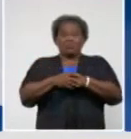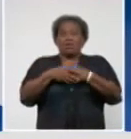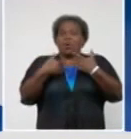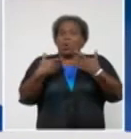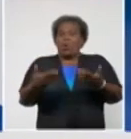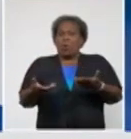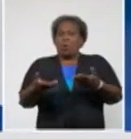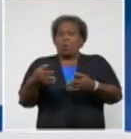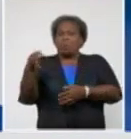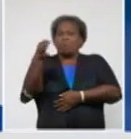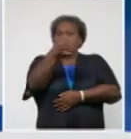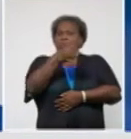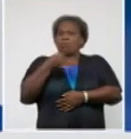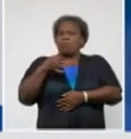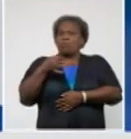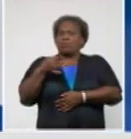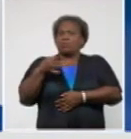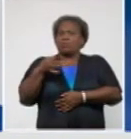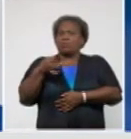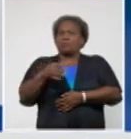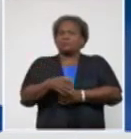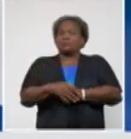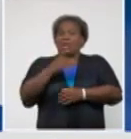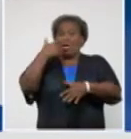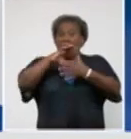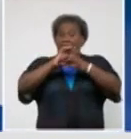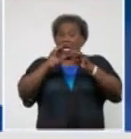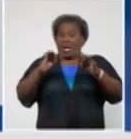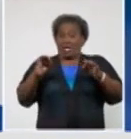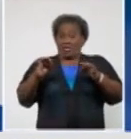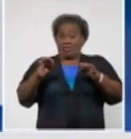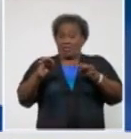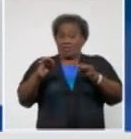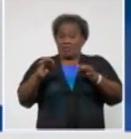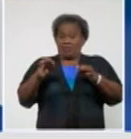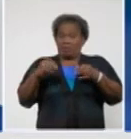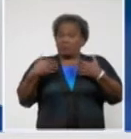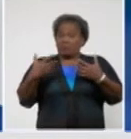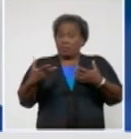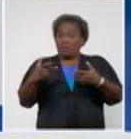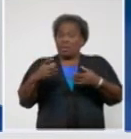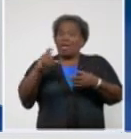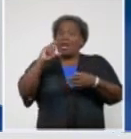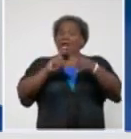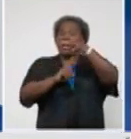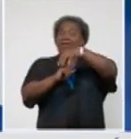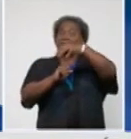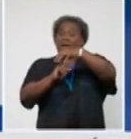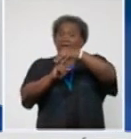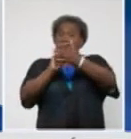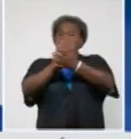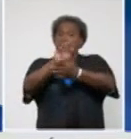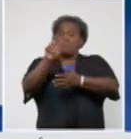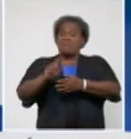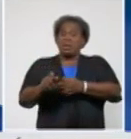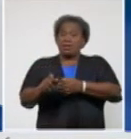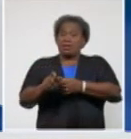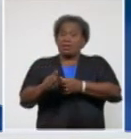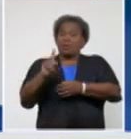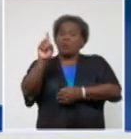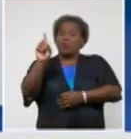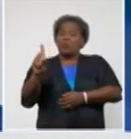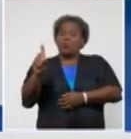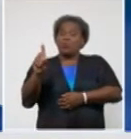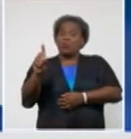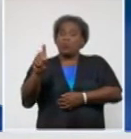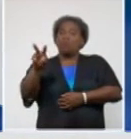to the municipalities of Nueva Paz and San José de las Lajas. Of the 3